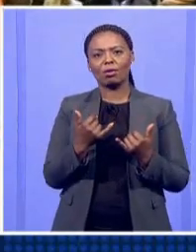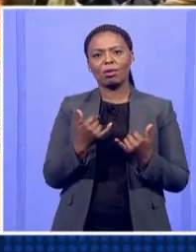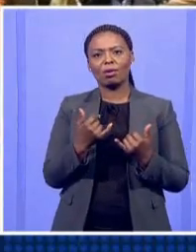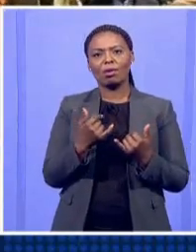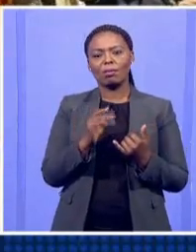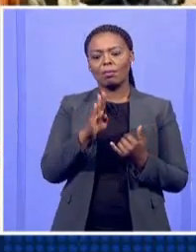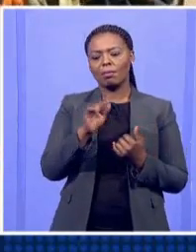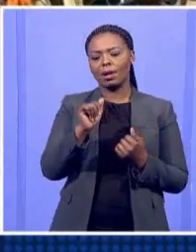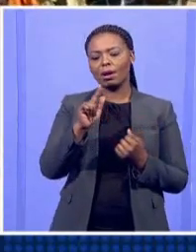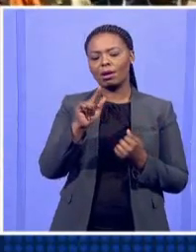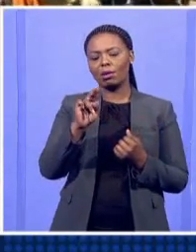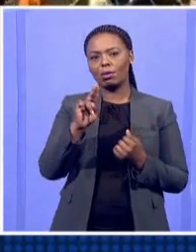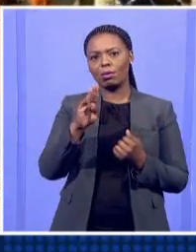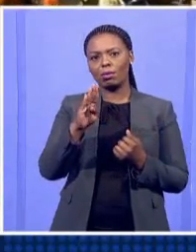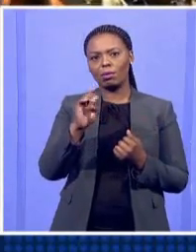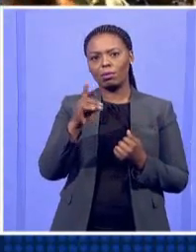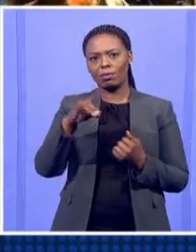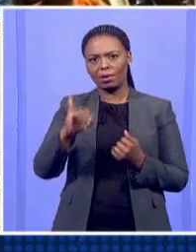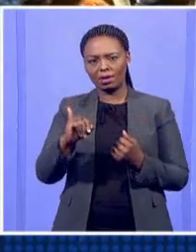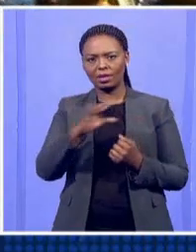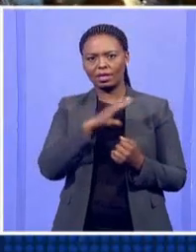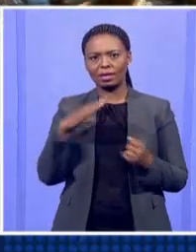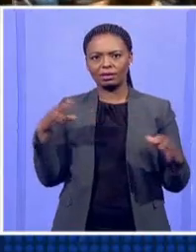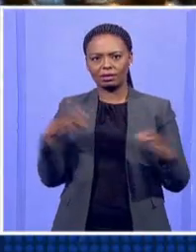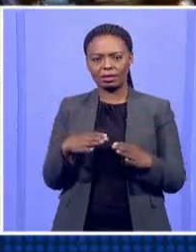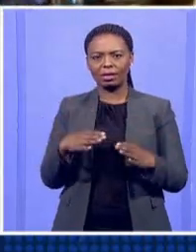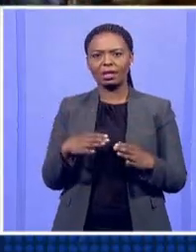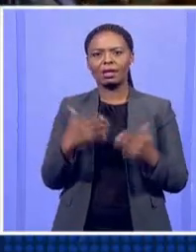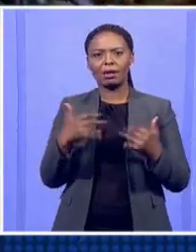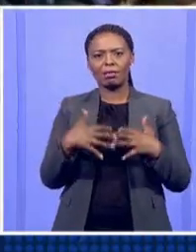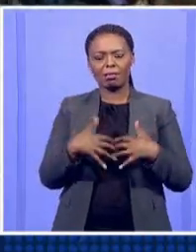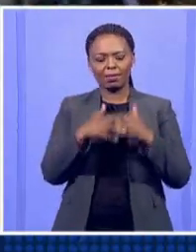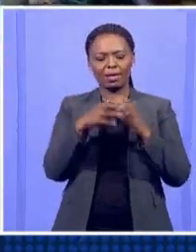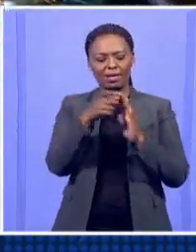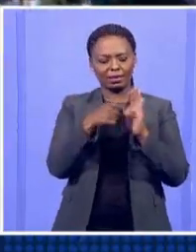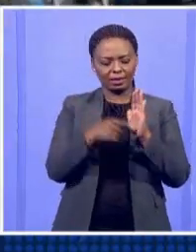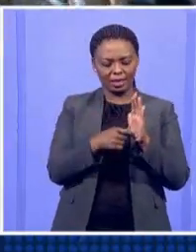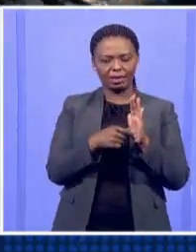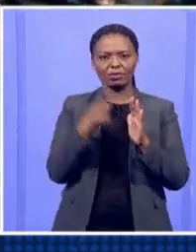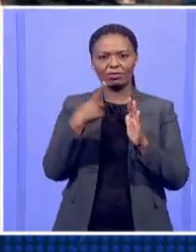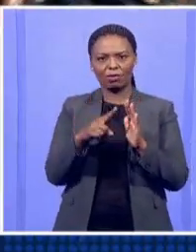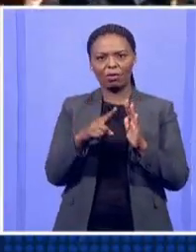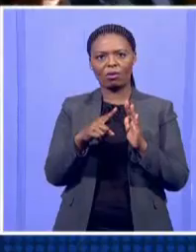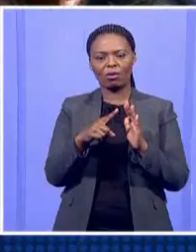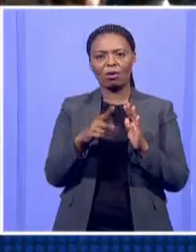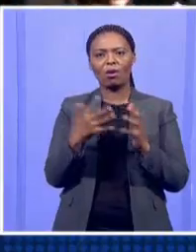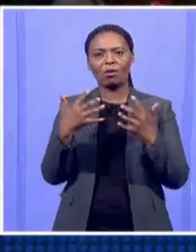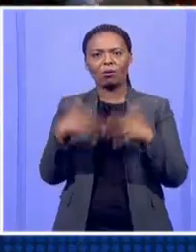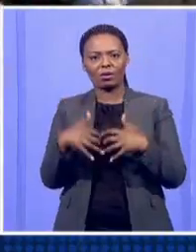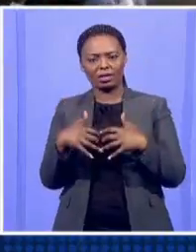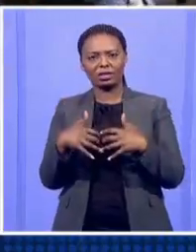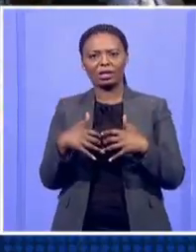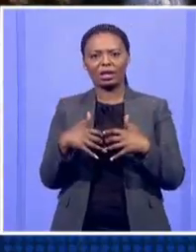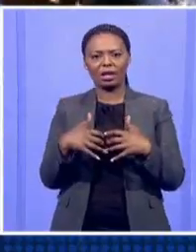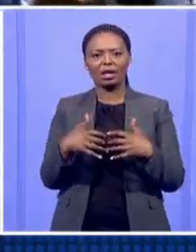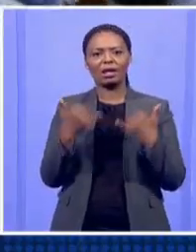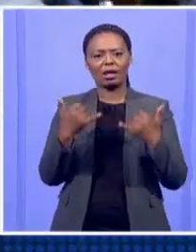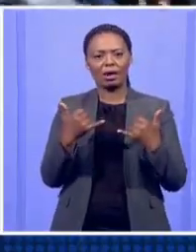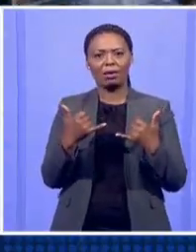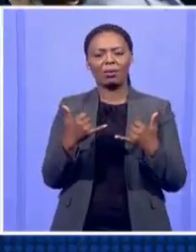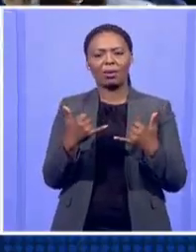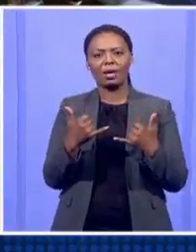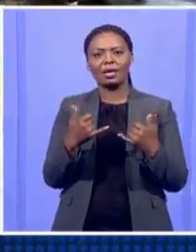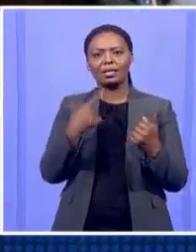Council, say they've already set the date for the coronation. They say the president has been invited, and they are sure that he'll